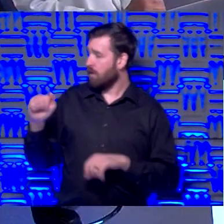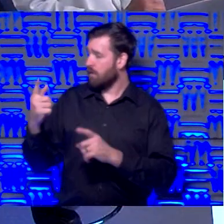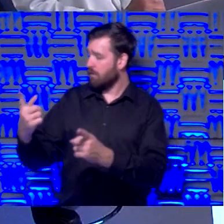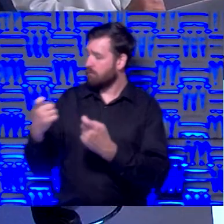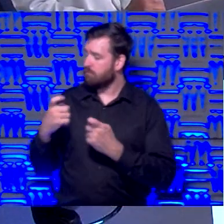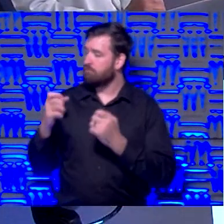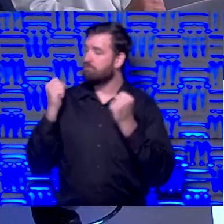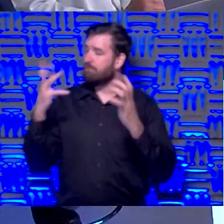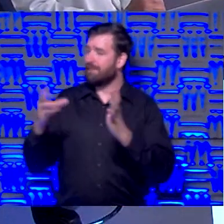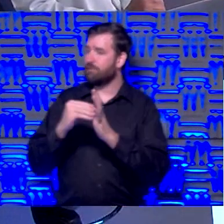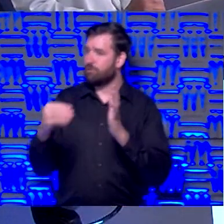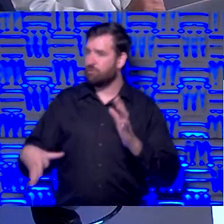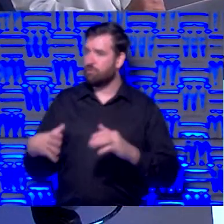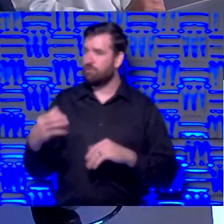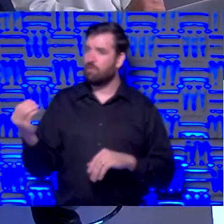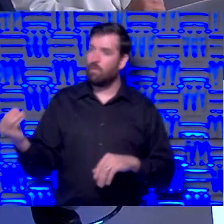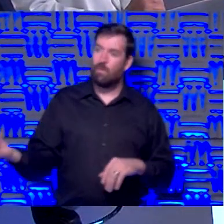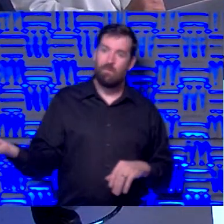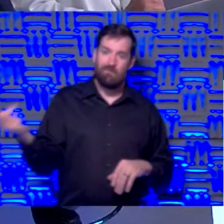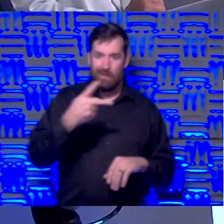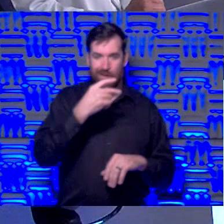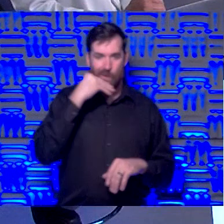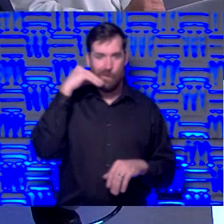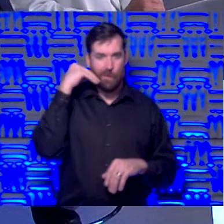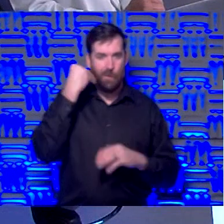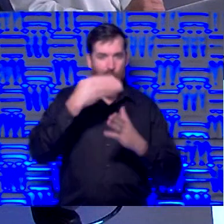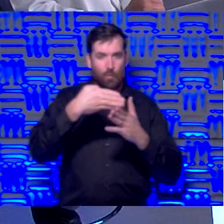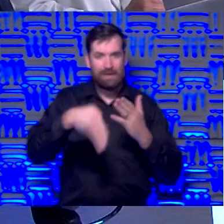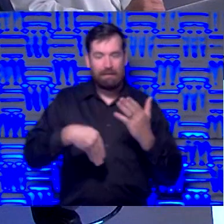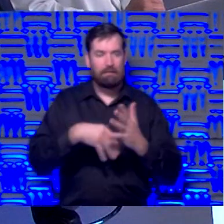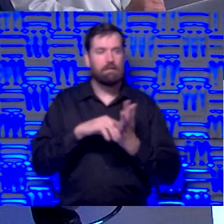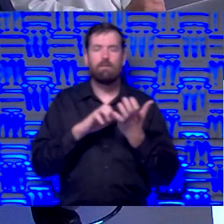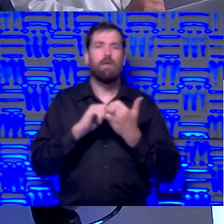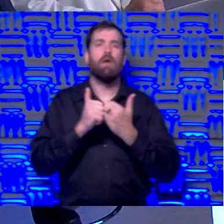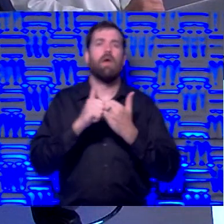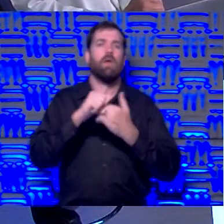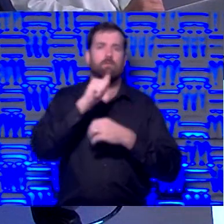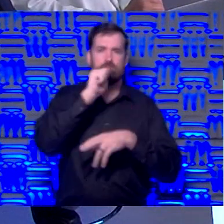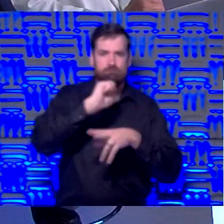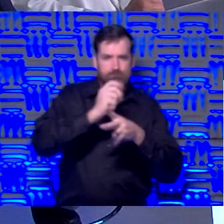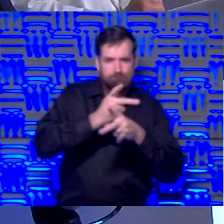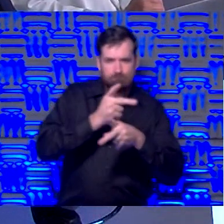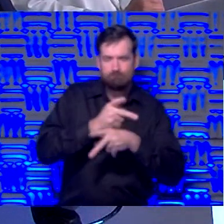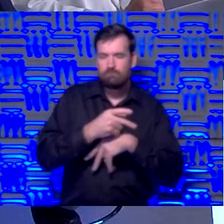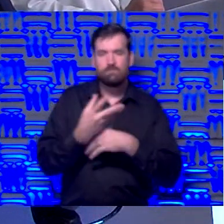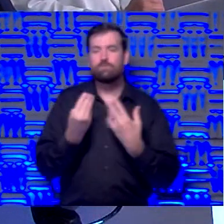a lot of students go home on the weekend. How are you going to manage that or advise them?